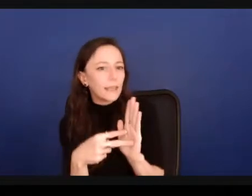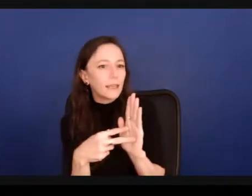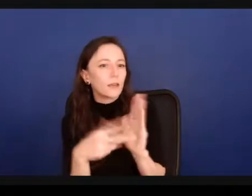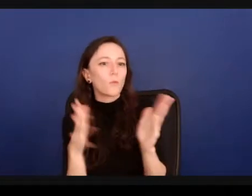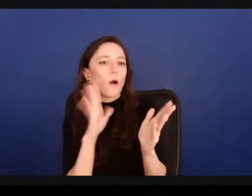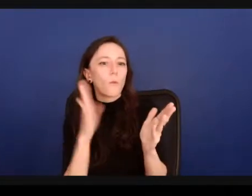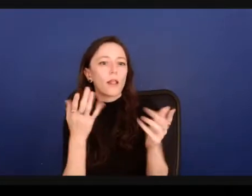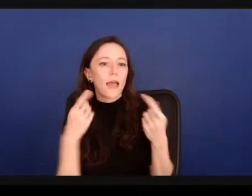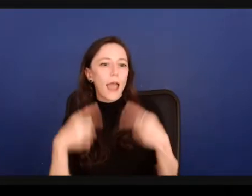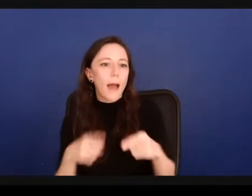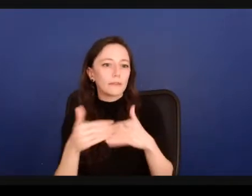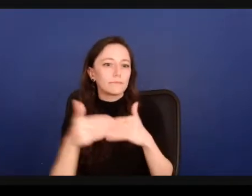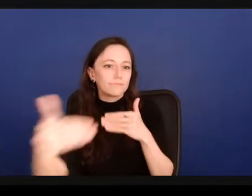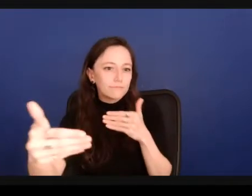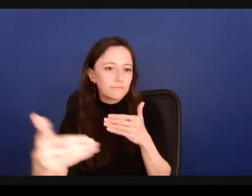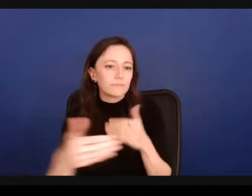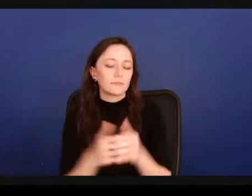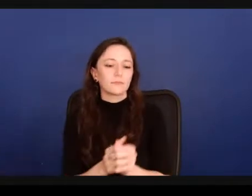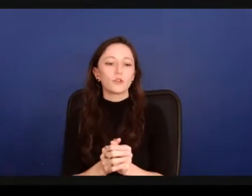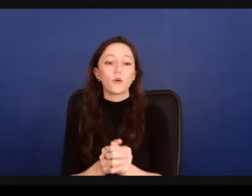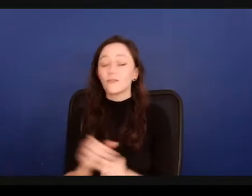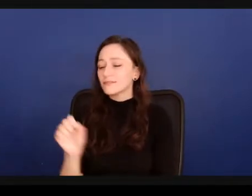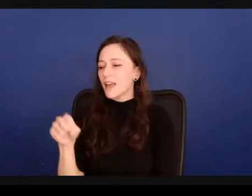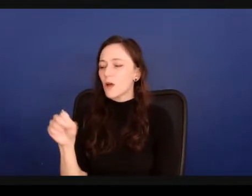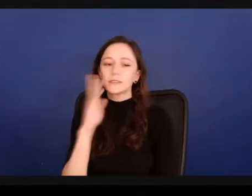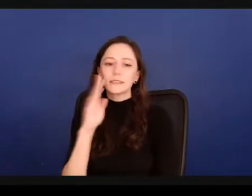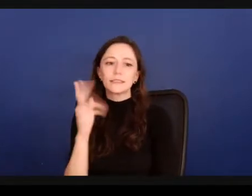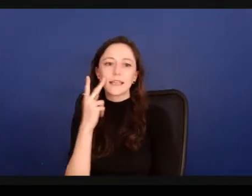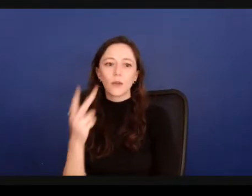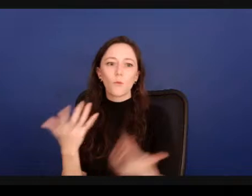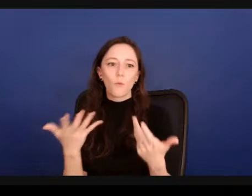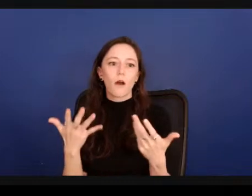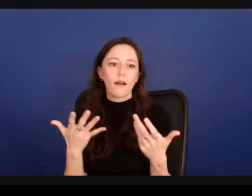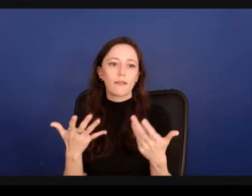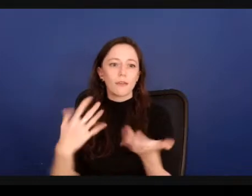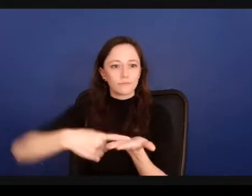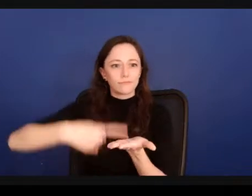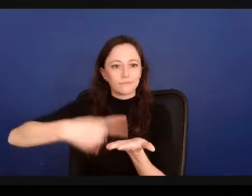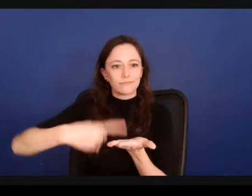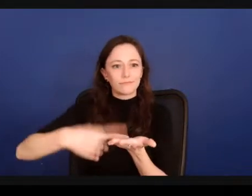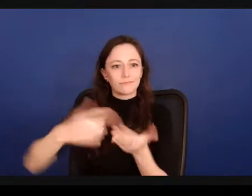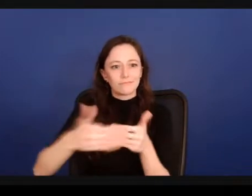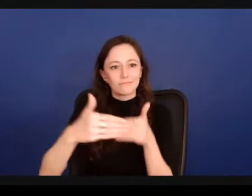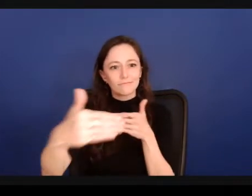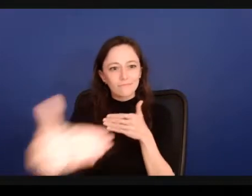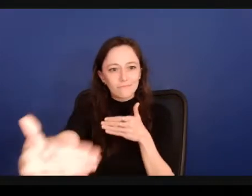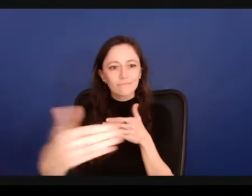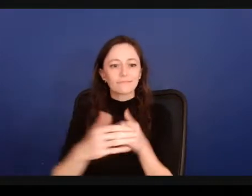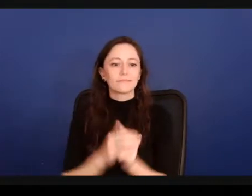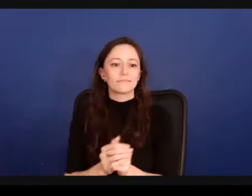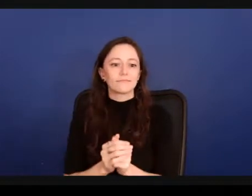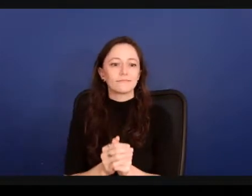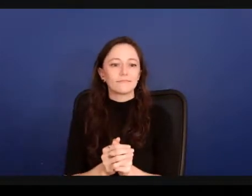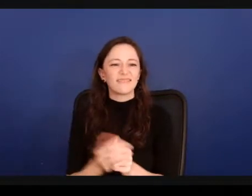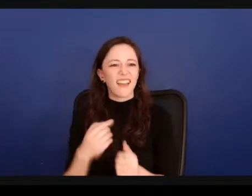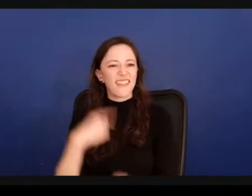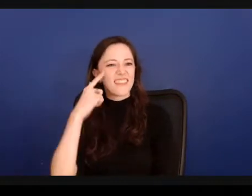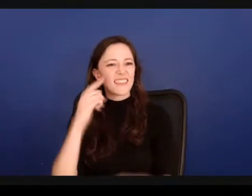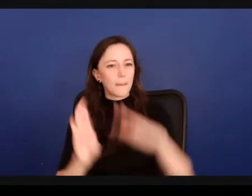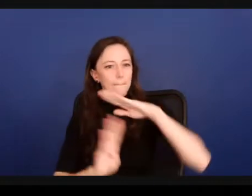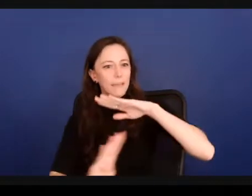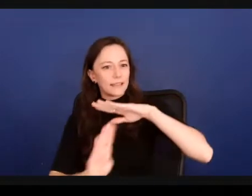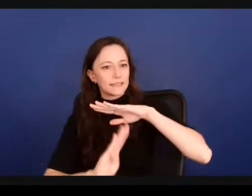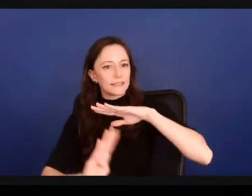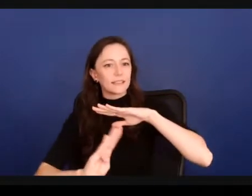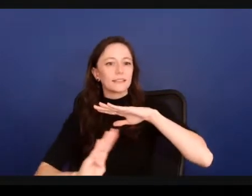Yeah, so we'll see what they cover here in the upcoming talks. It'd be great to hear some of that. I'm sure they'll cover the basics as well, because they're